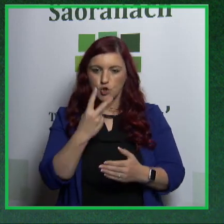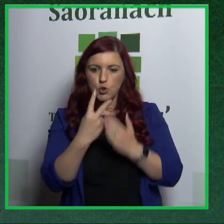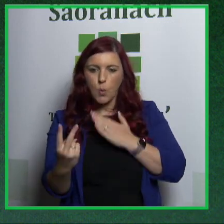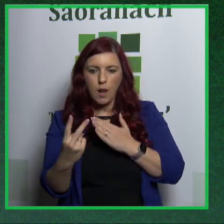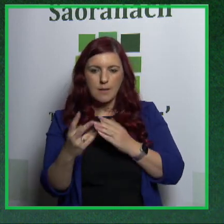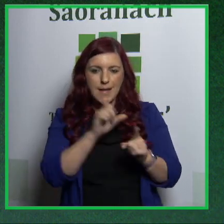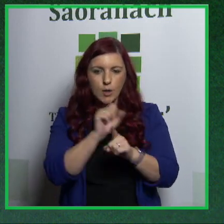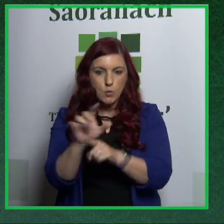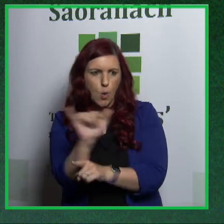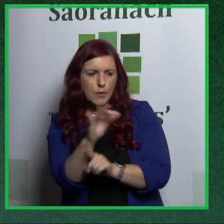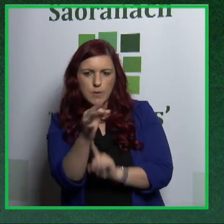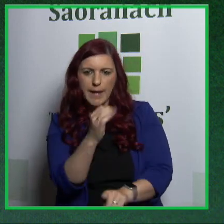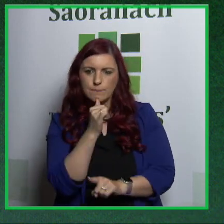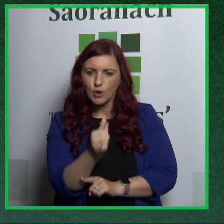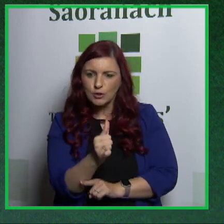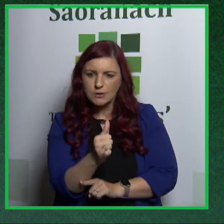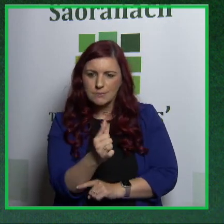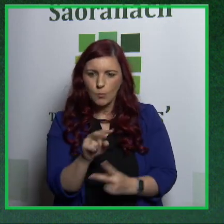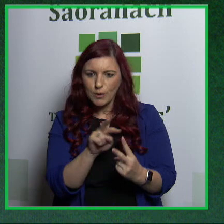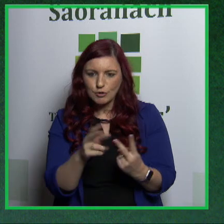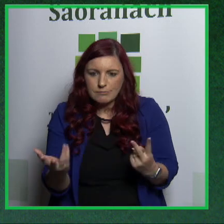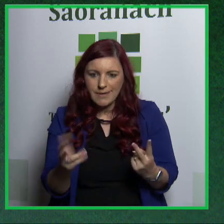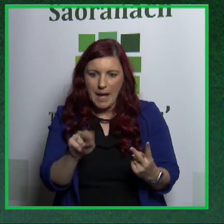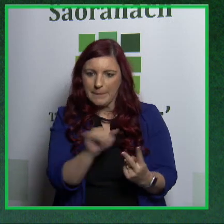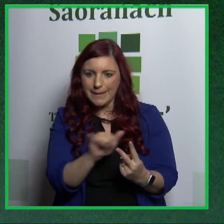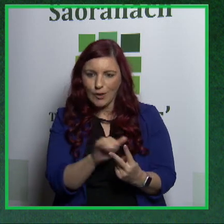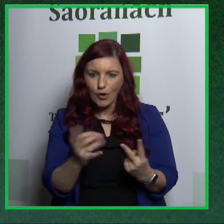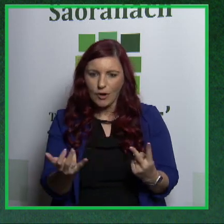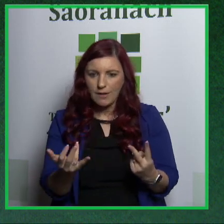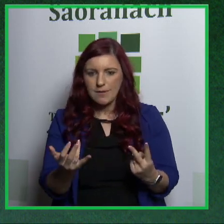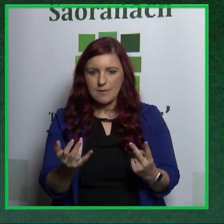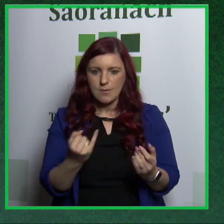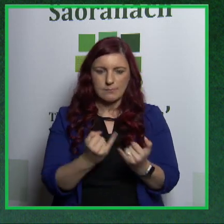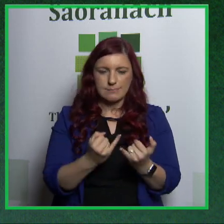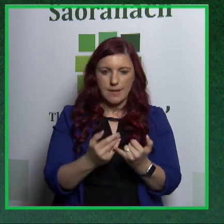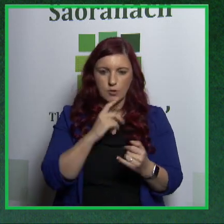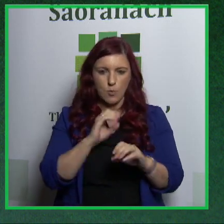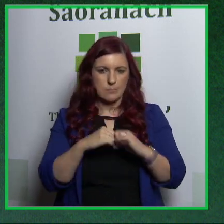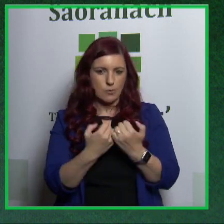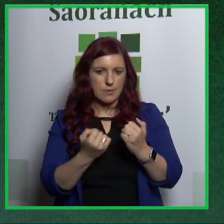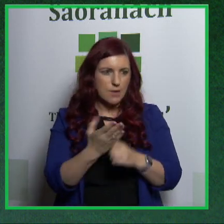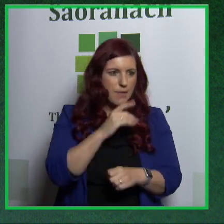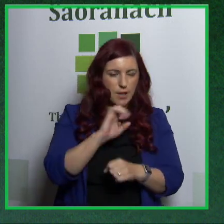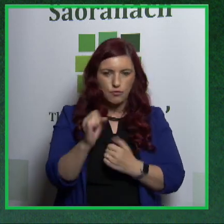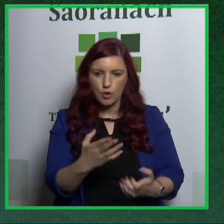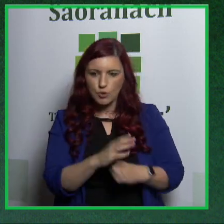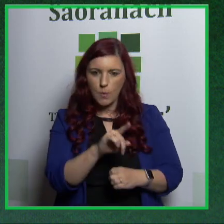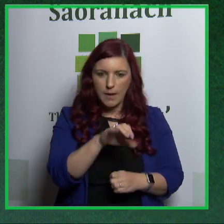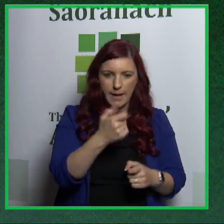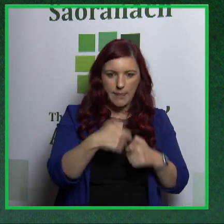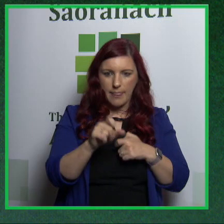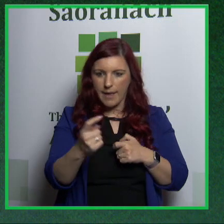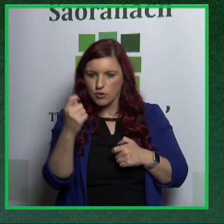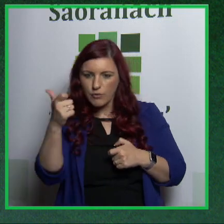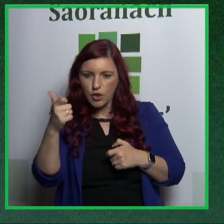Someone is introduced through a social aspect, then there's a line of cocaine, let's say, and all of a sudden that triggers